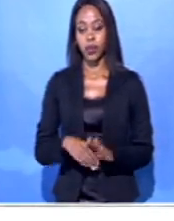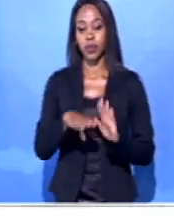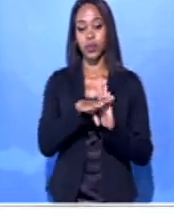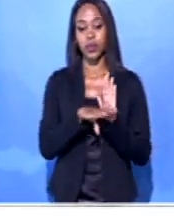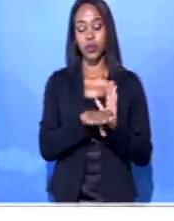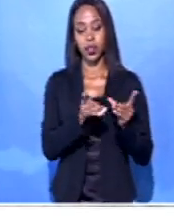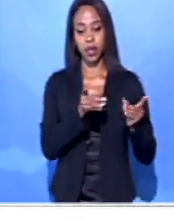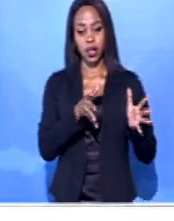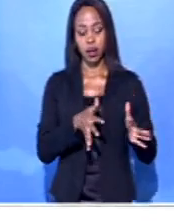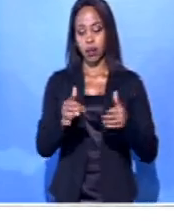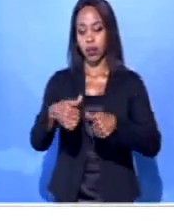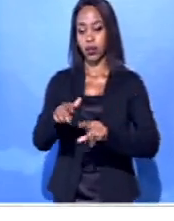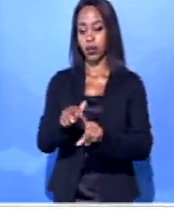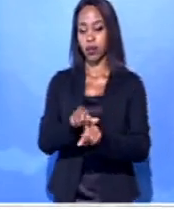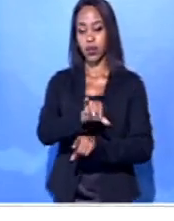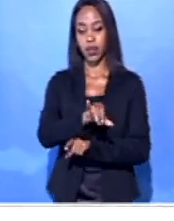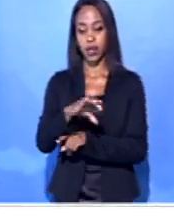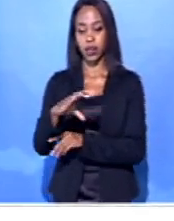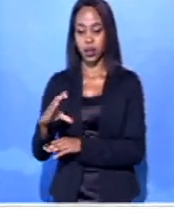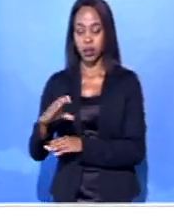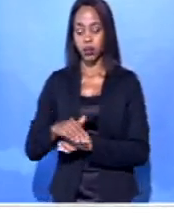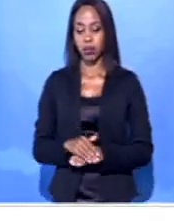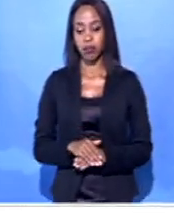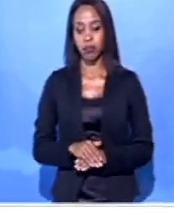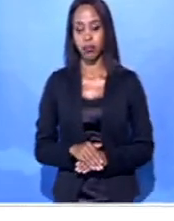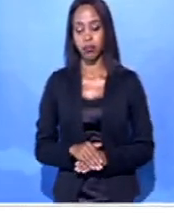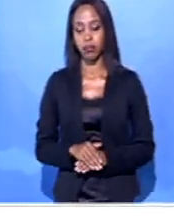Program director, the chairperson of the IEC,